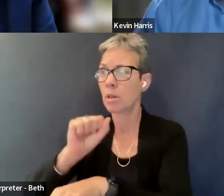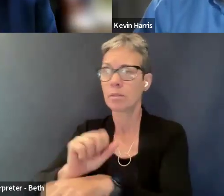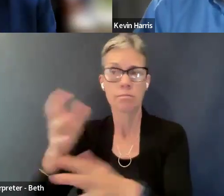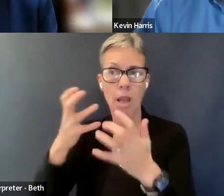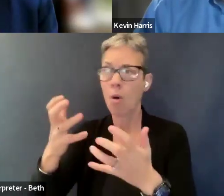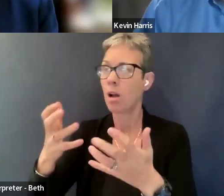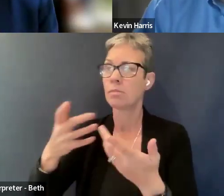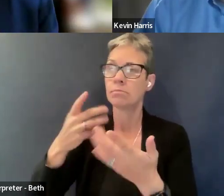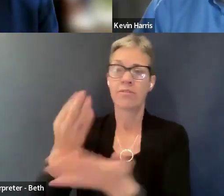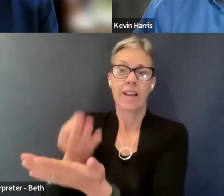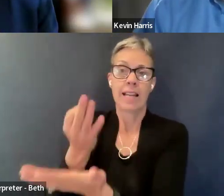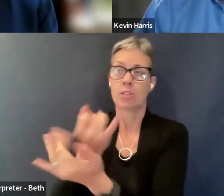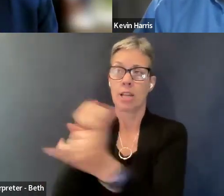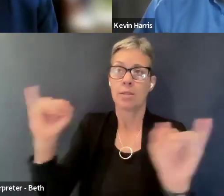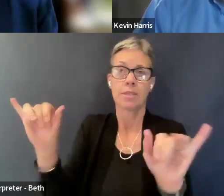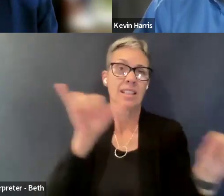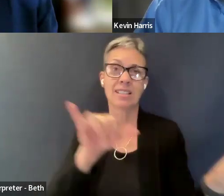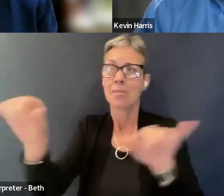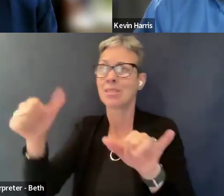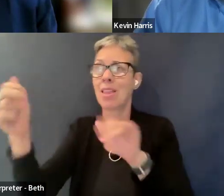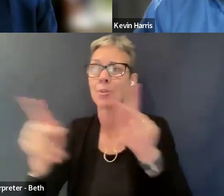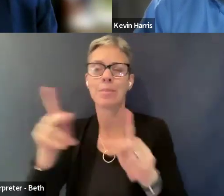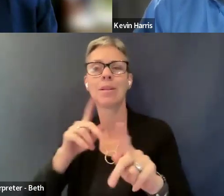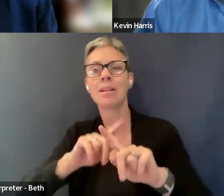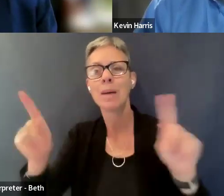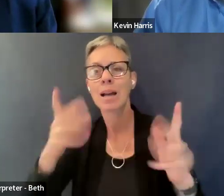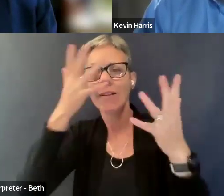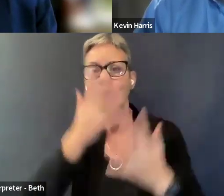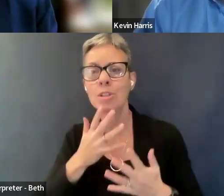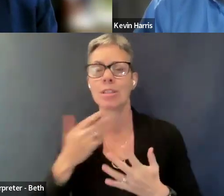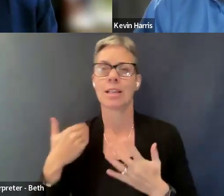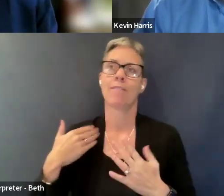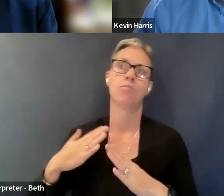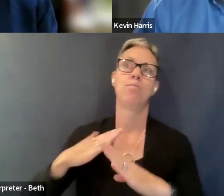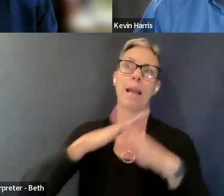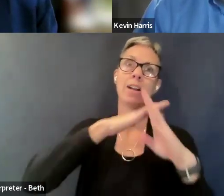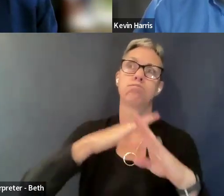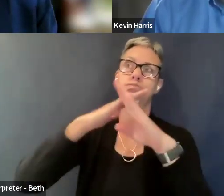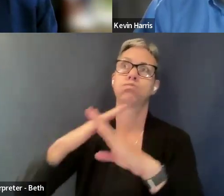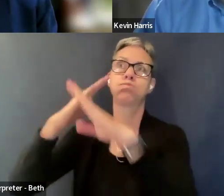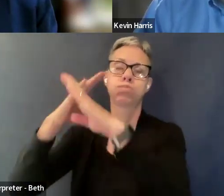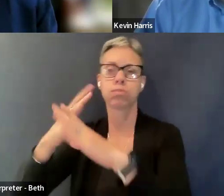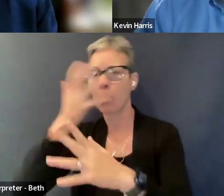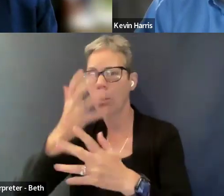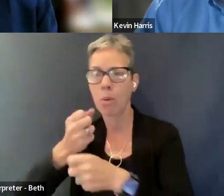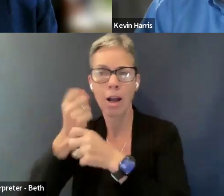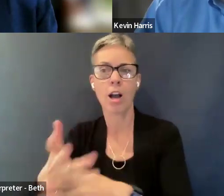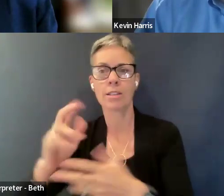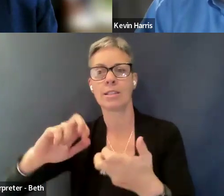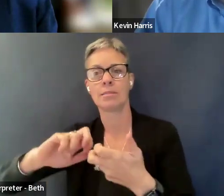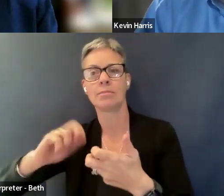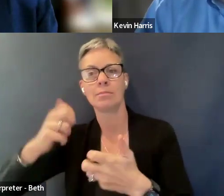else. But unfortunately, there are significant barriers to make make it incredibly difficult to do so.